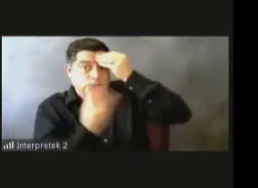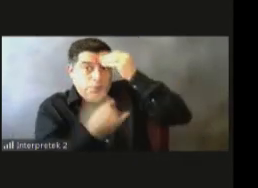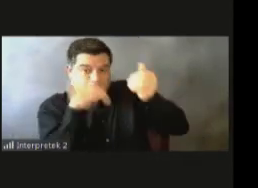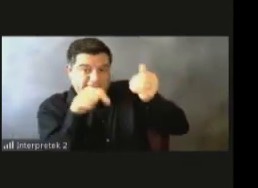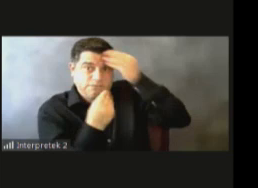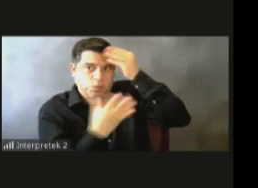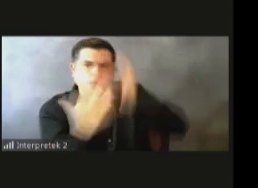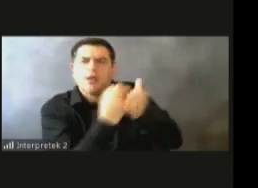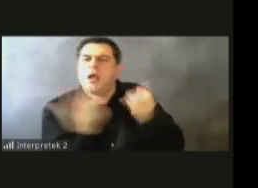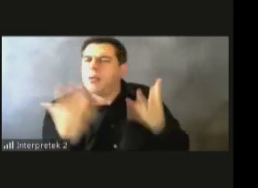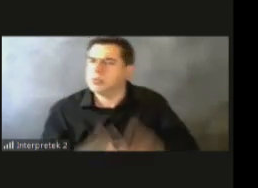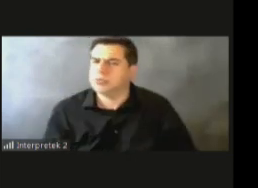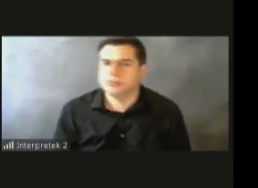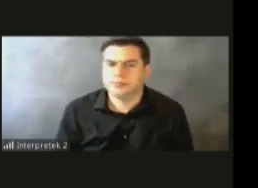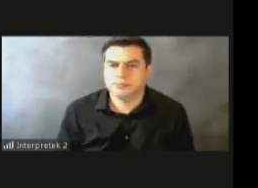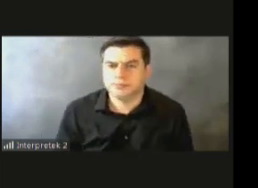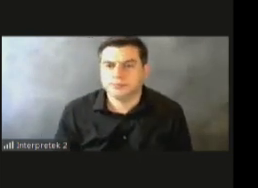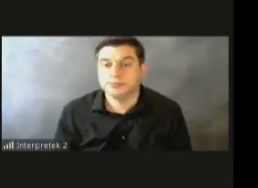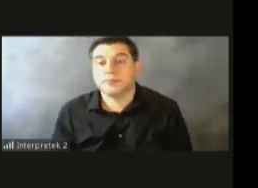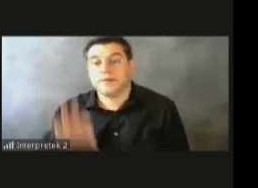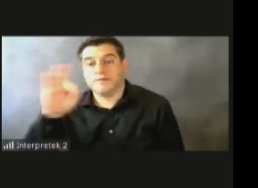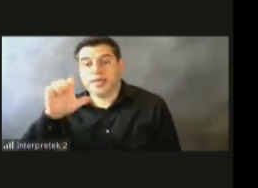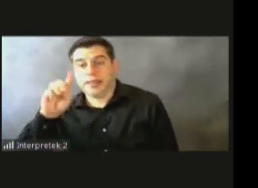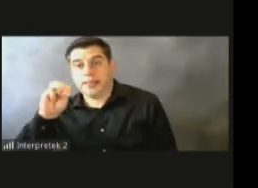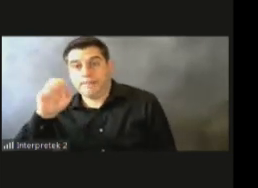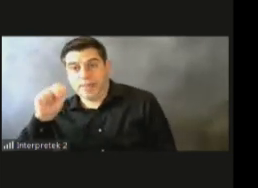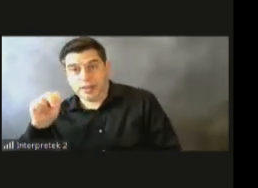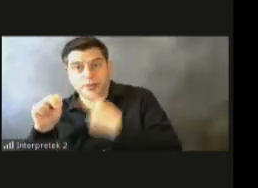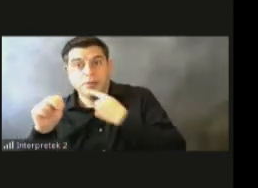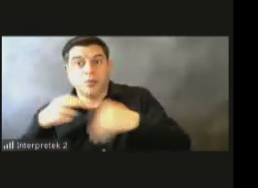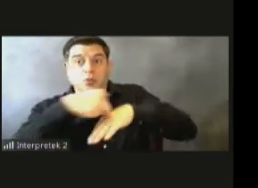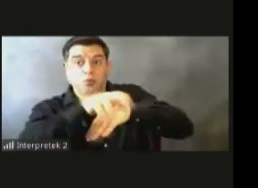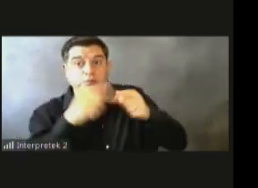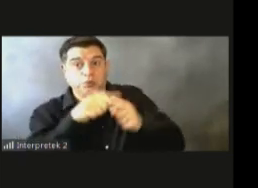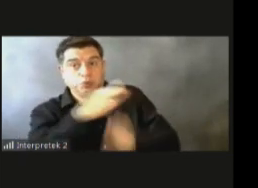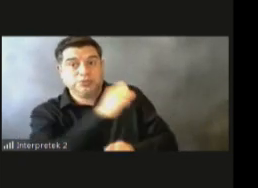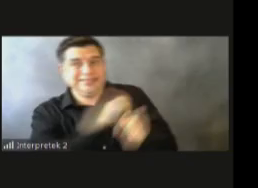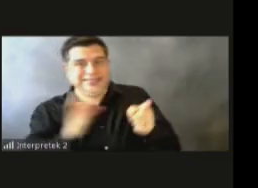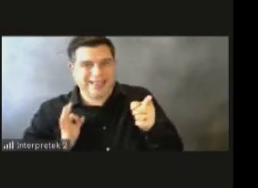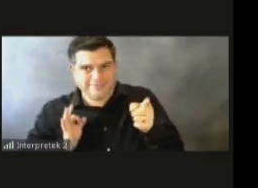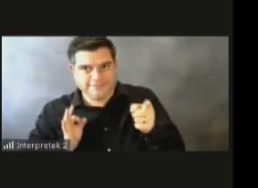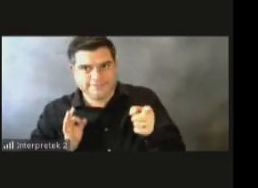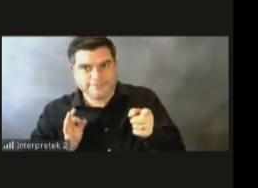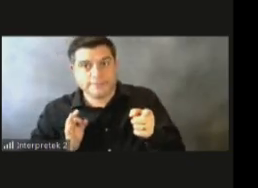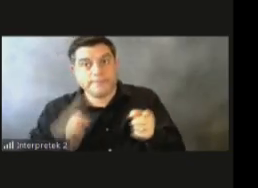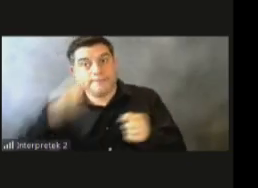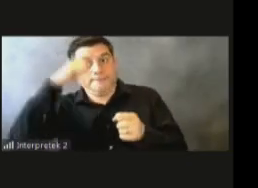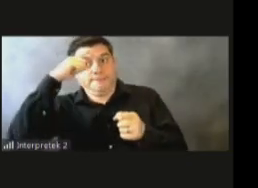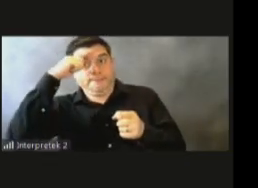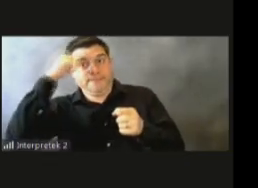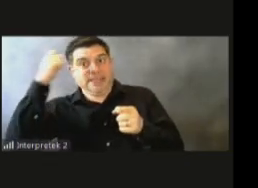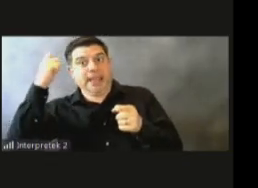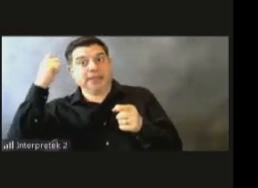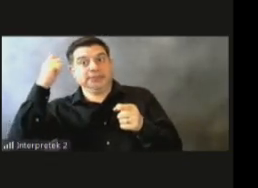So I will defer that question to staff because it was done before I got here, but they would